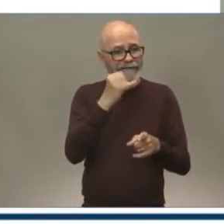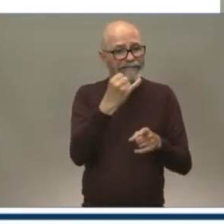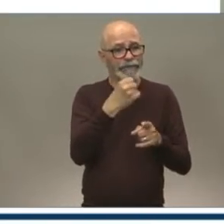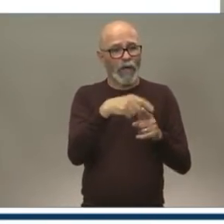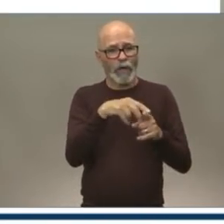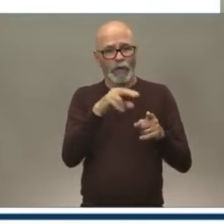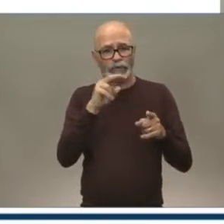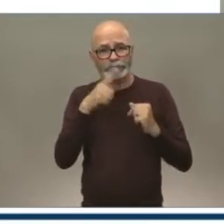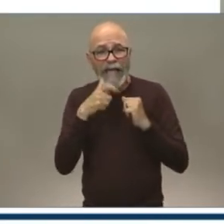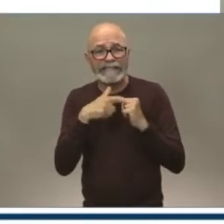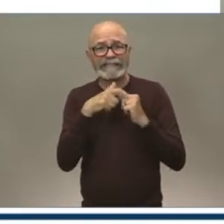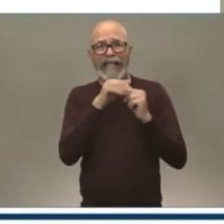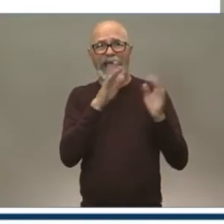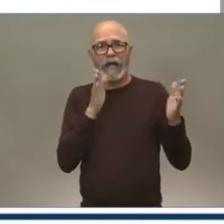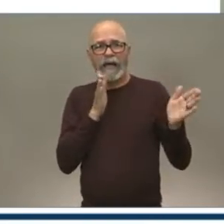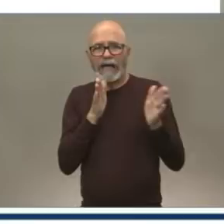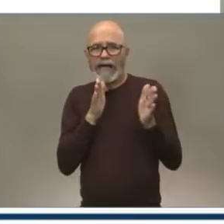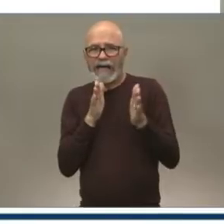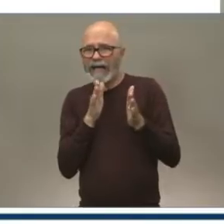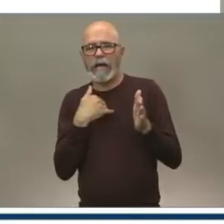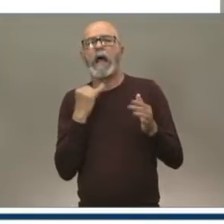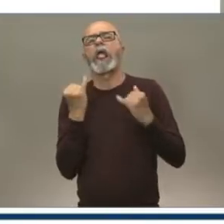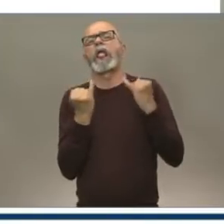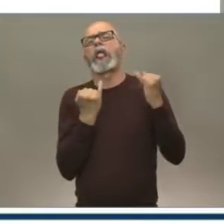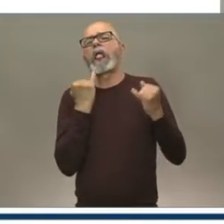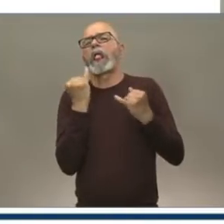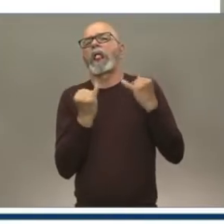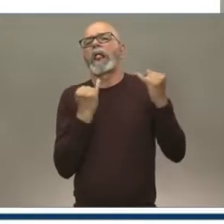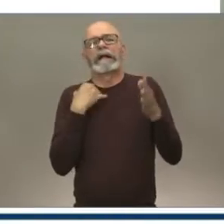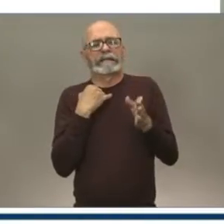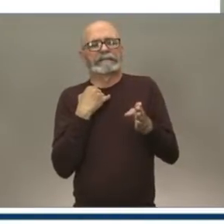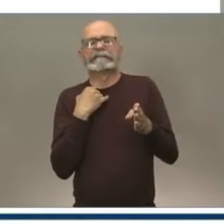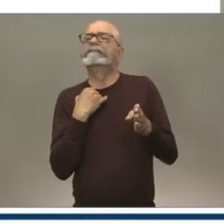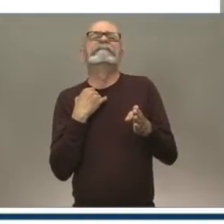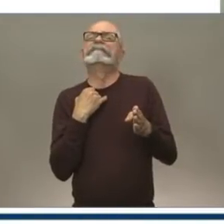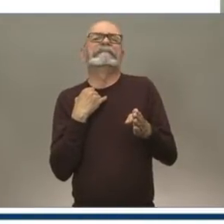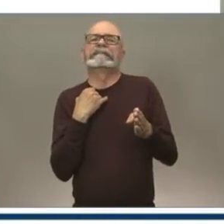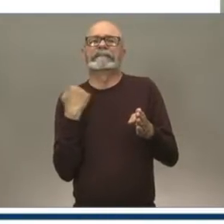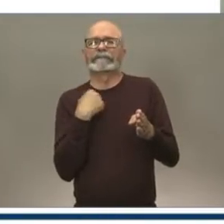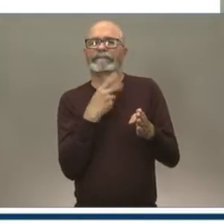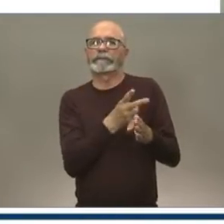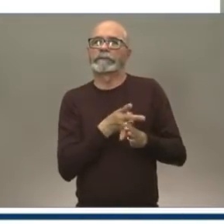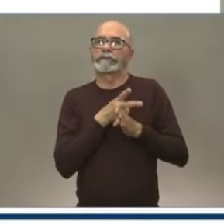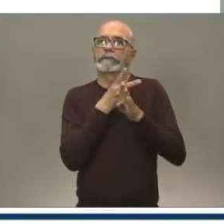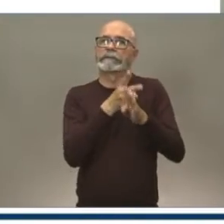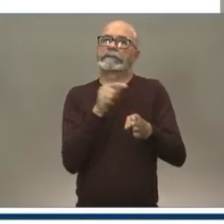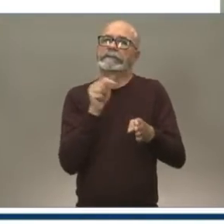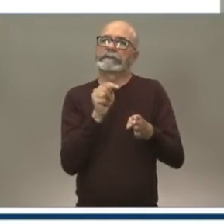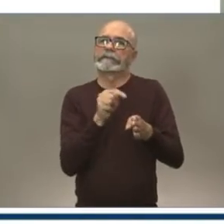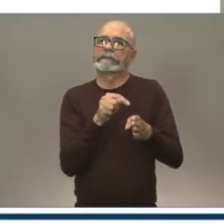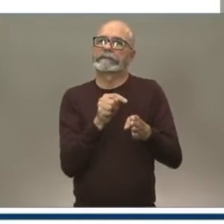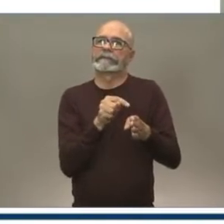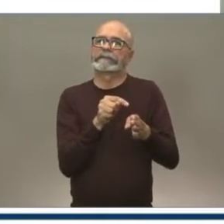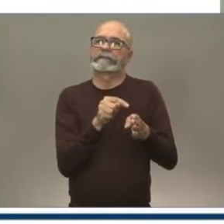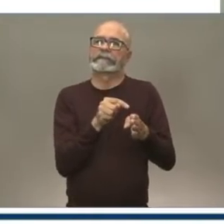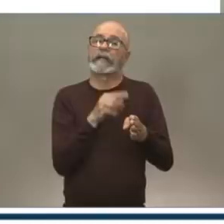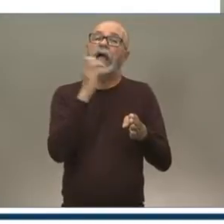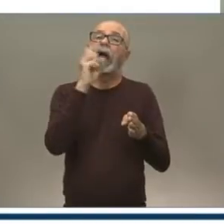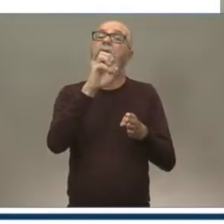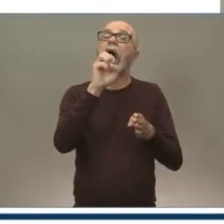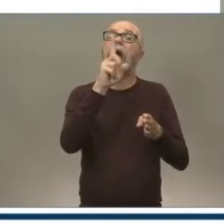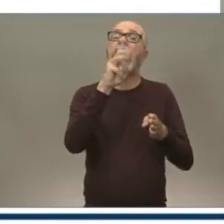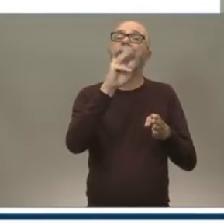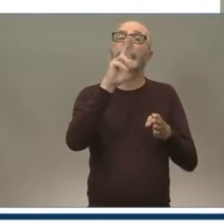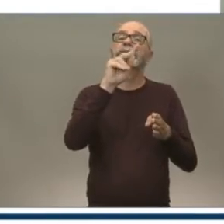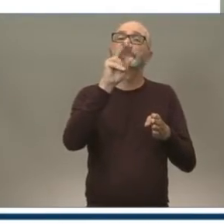we need to continue to take a cautious approach here, given what's happening. There's still an uptick in Edmundston area, so we'll